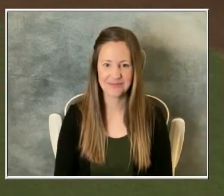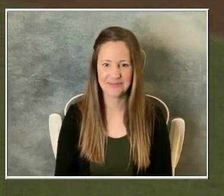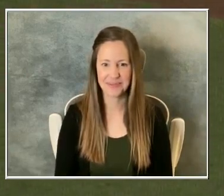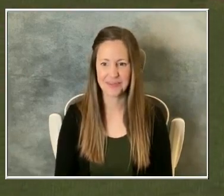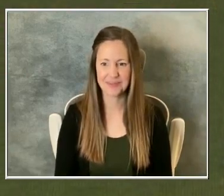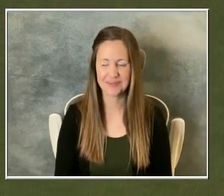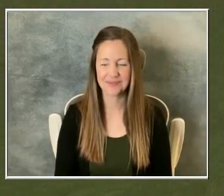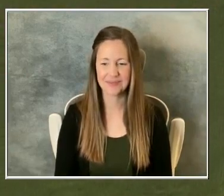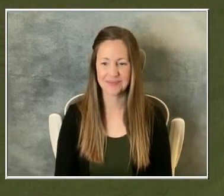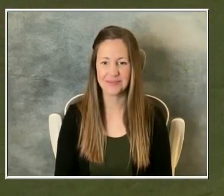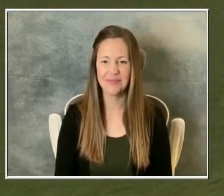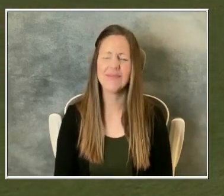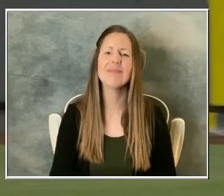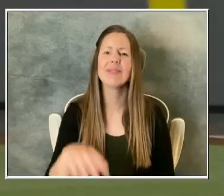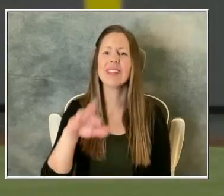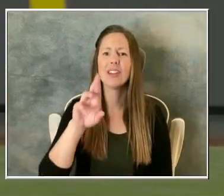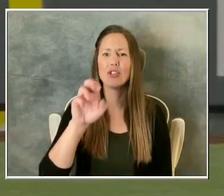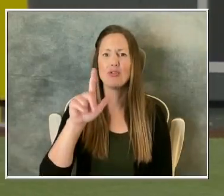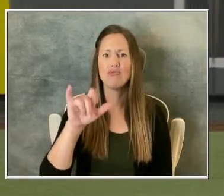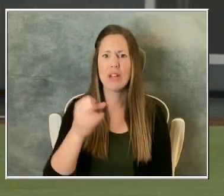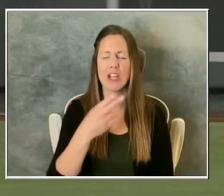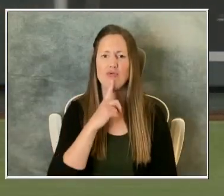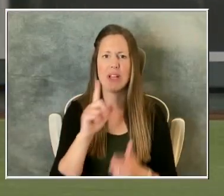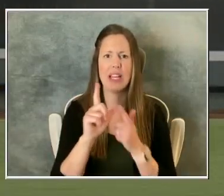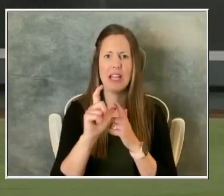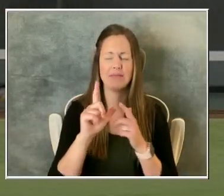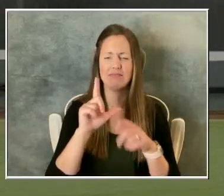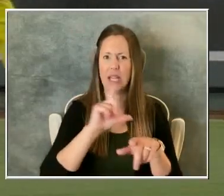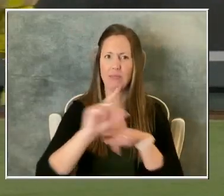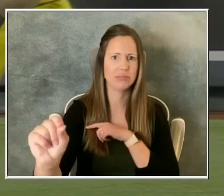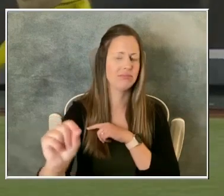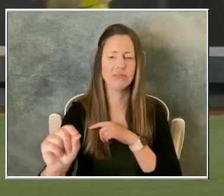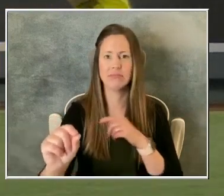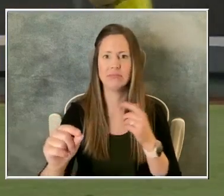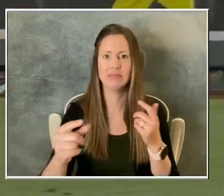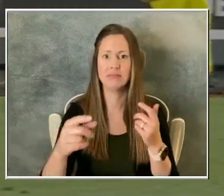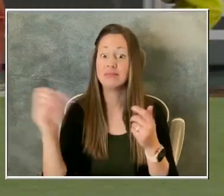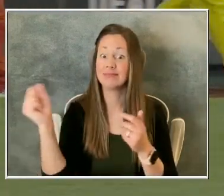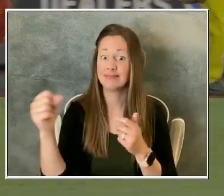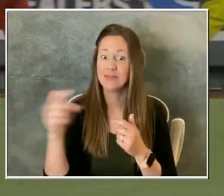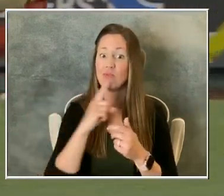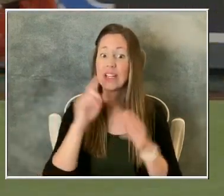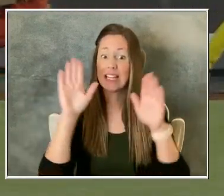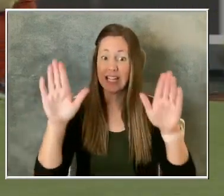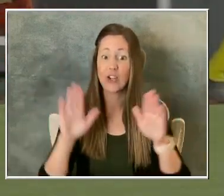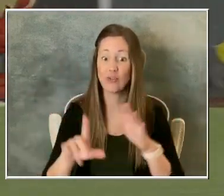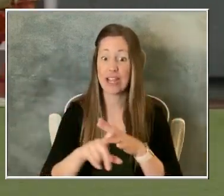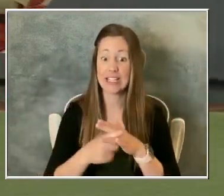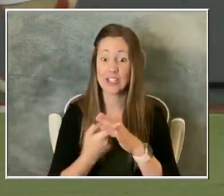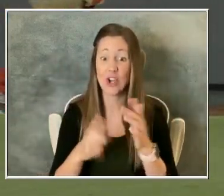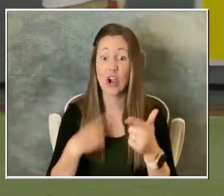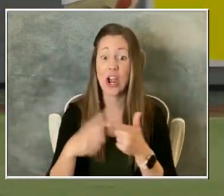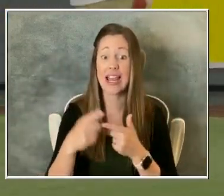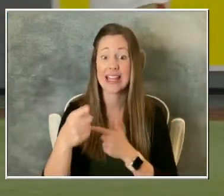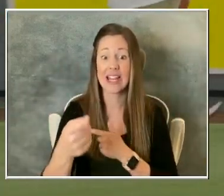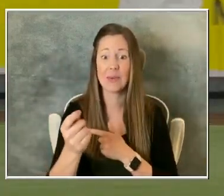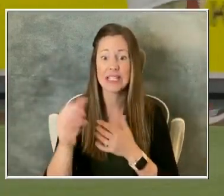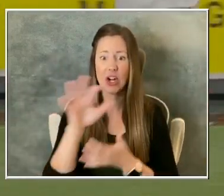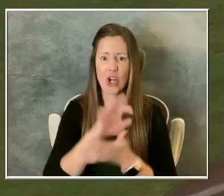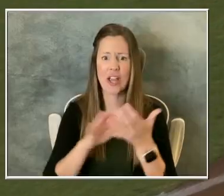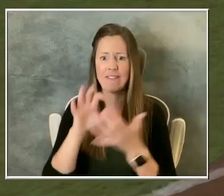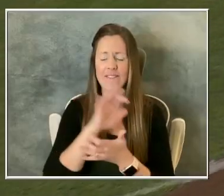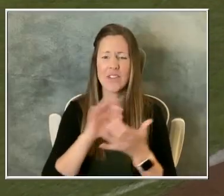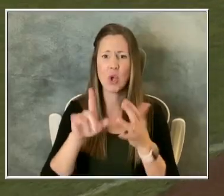So Relish got way out ahead in front of you guys. He did. He had a great start to his race. Then he got a little confused, started running